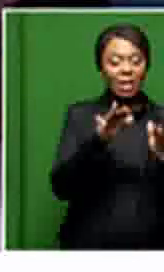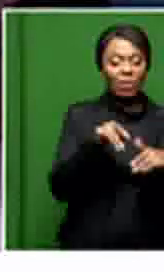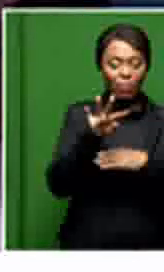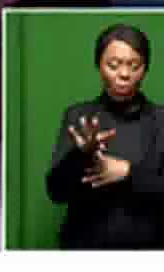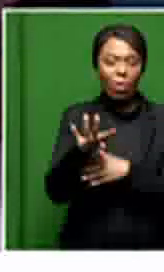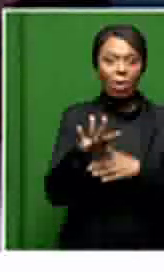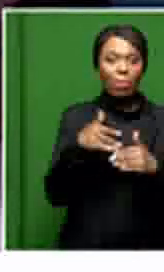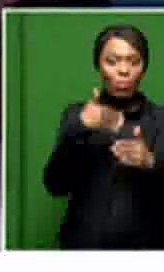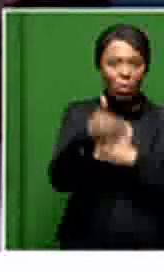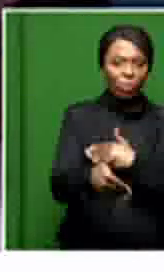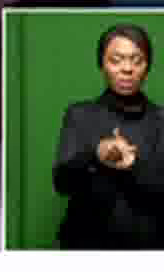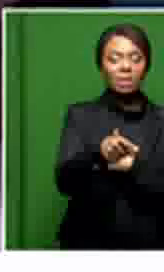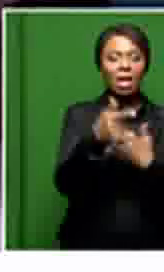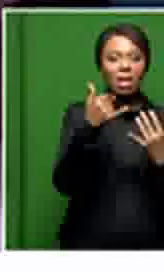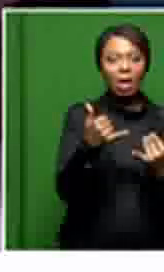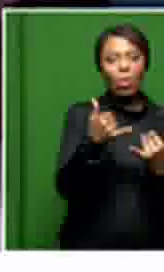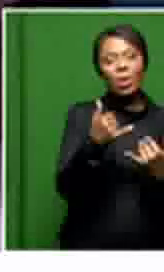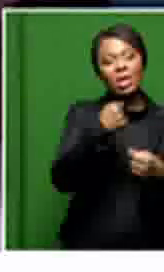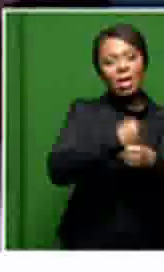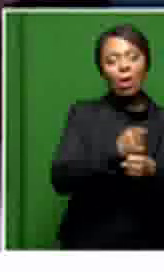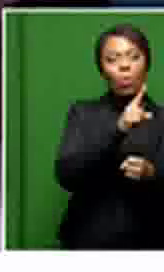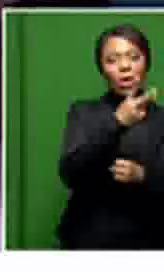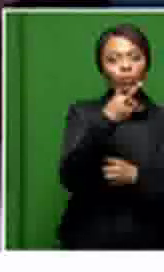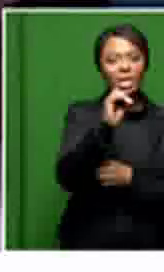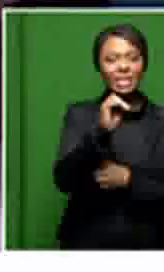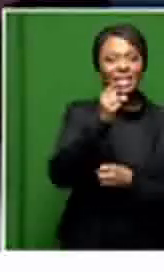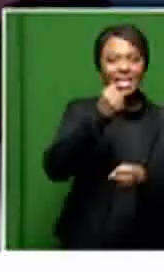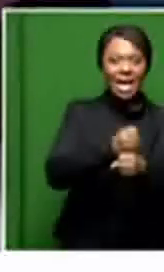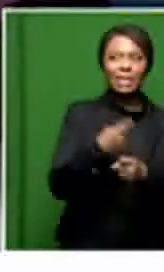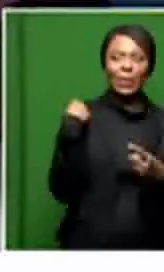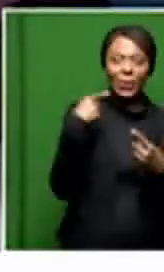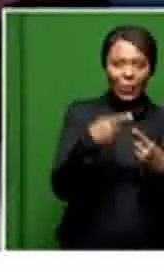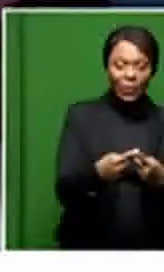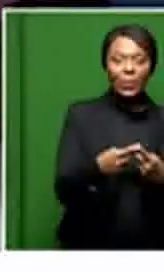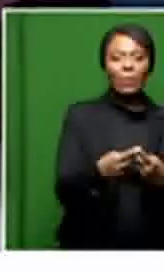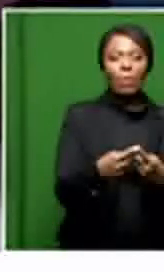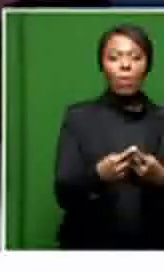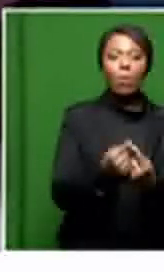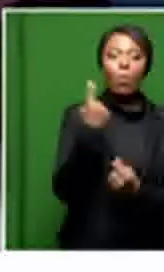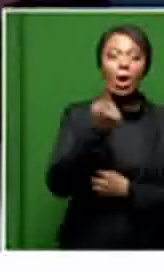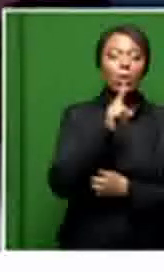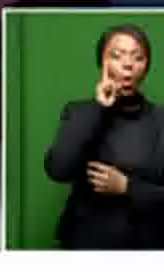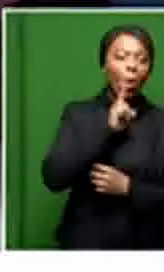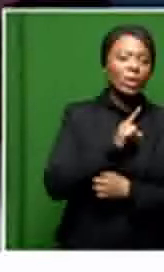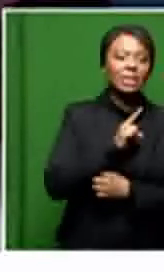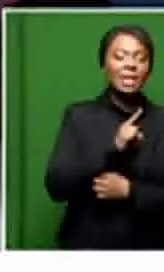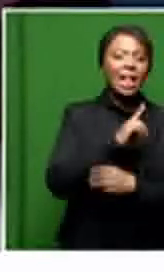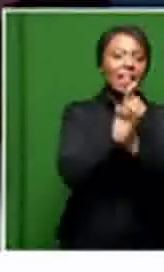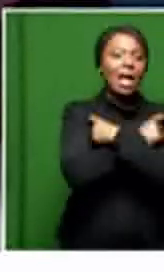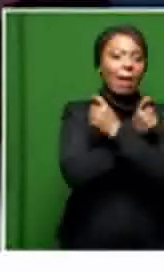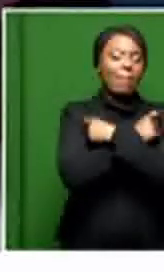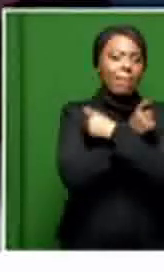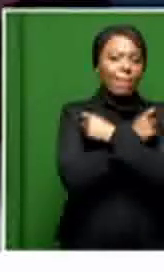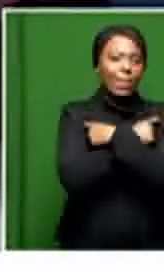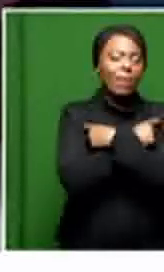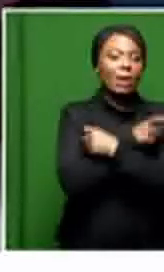playing rugby for over 120 years. In fact, one of the oldest clubs in Grahamstown, Wanderers,